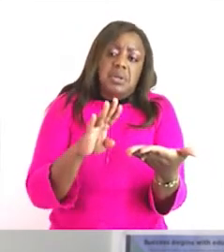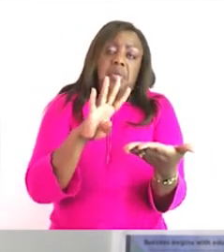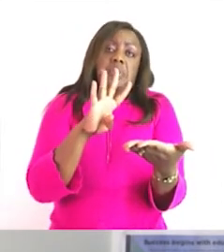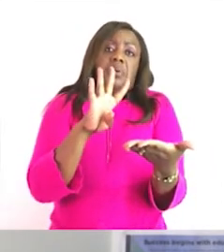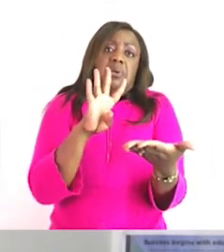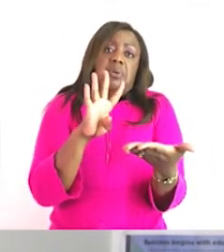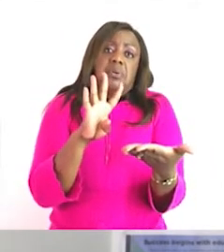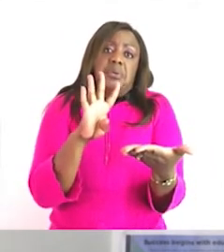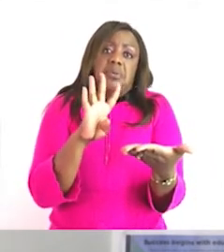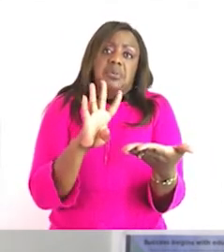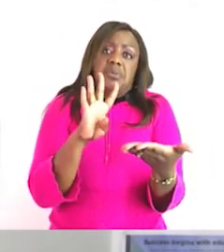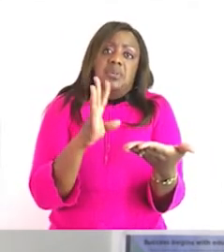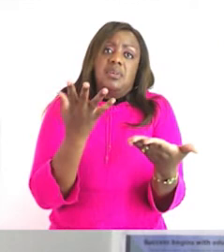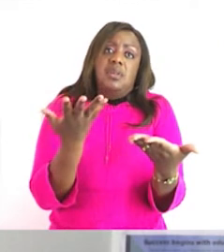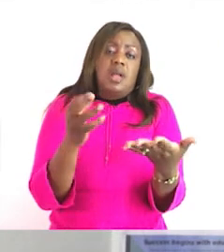this,